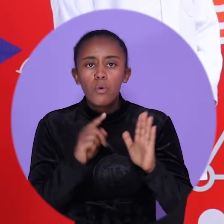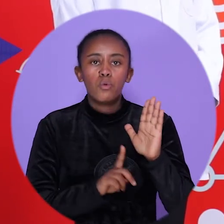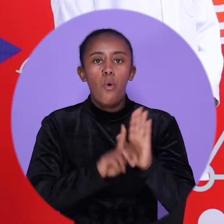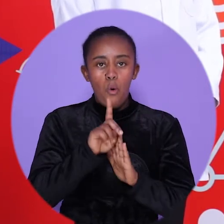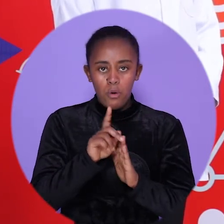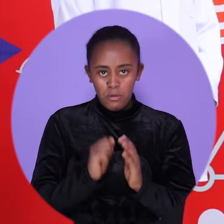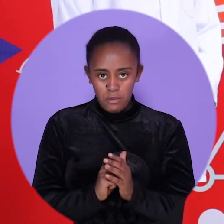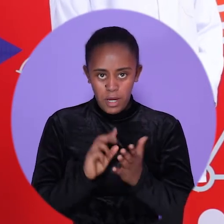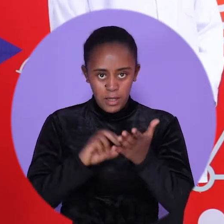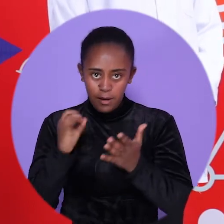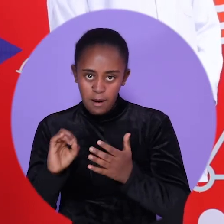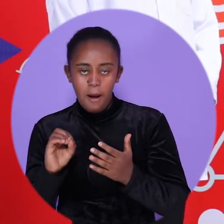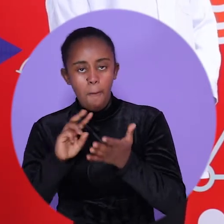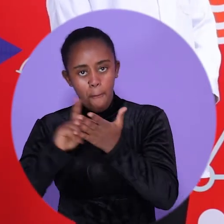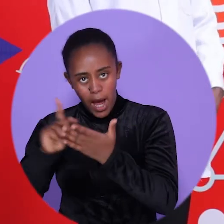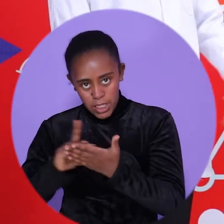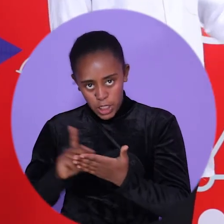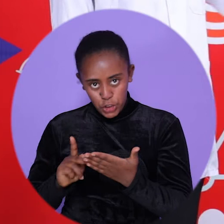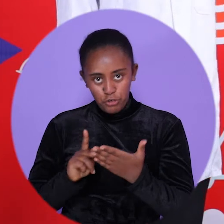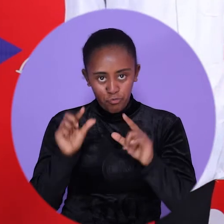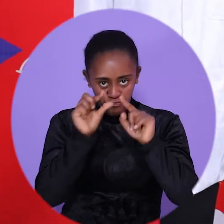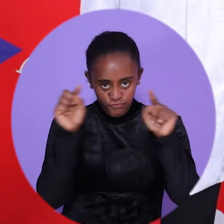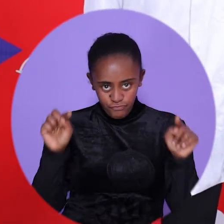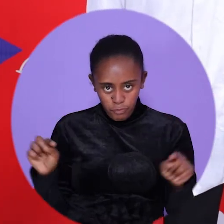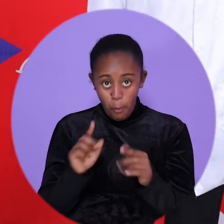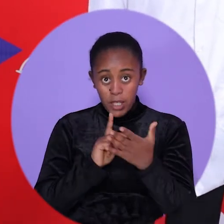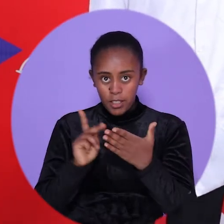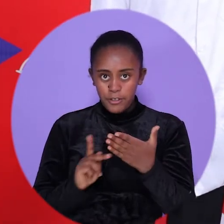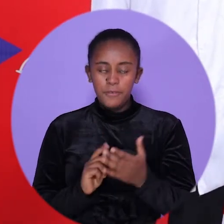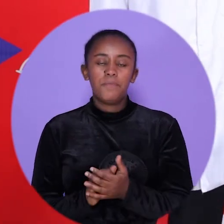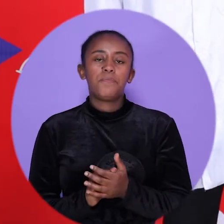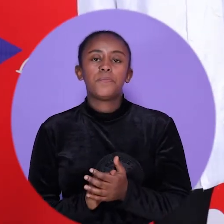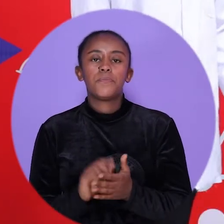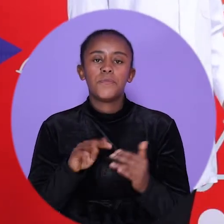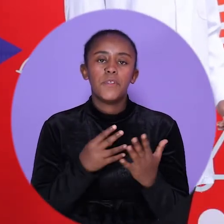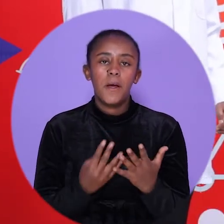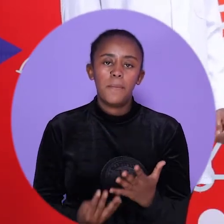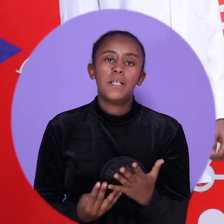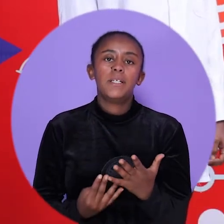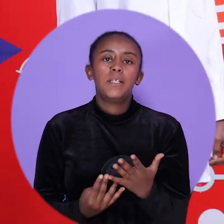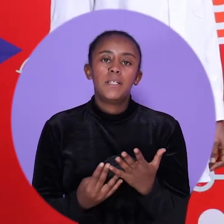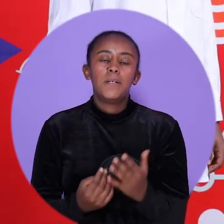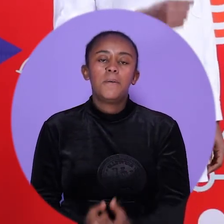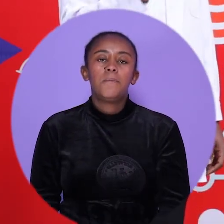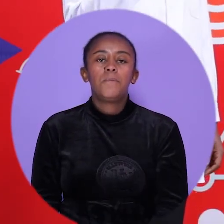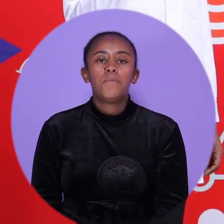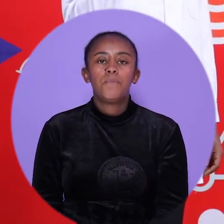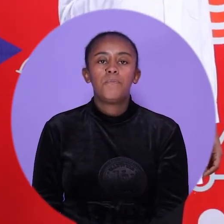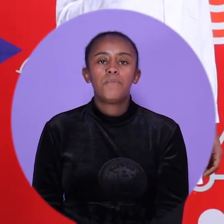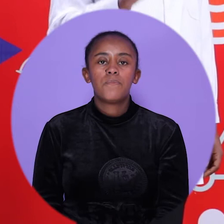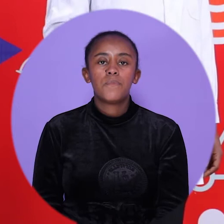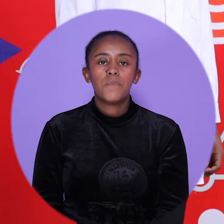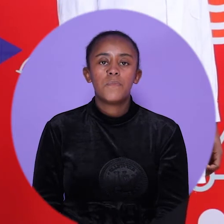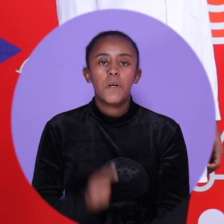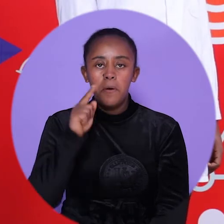read the reading passage, and after that, you have to try to do this table by signing